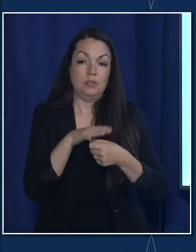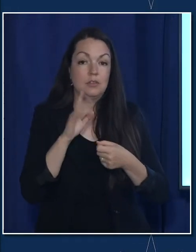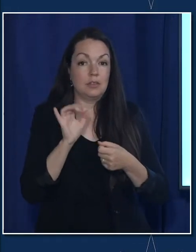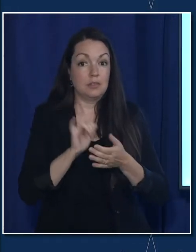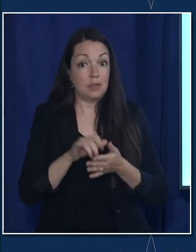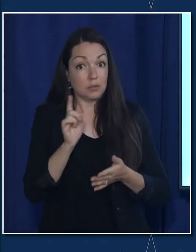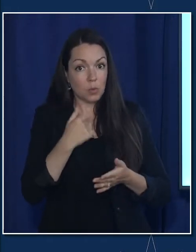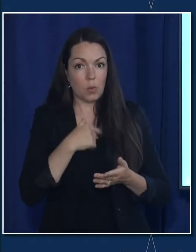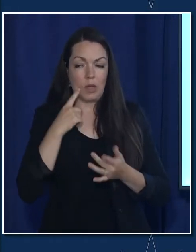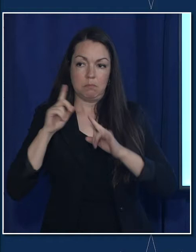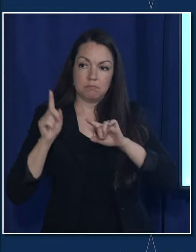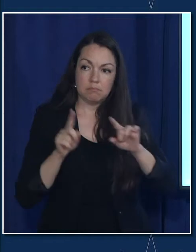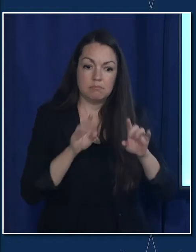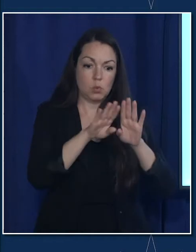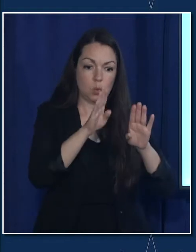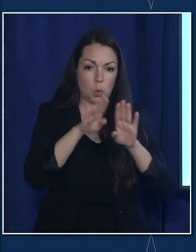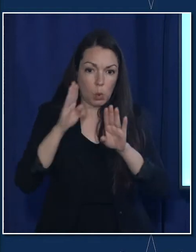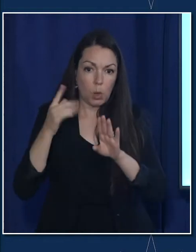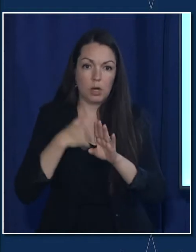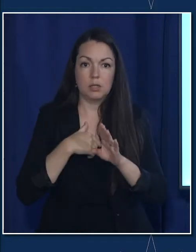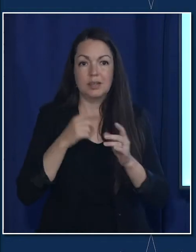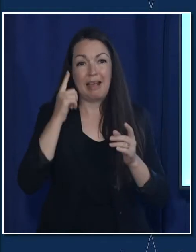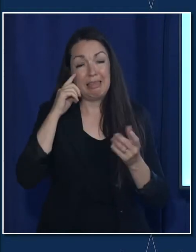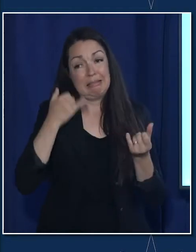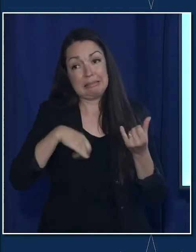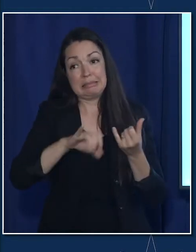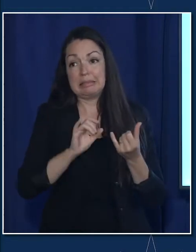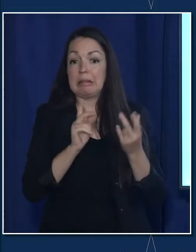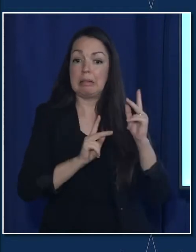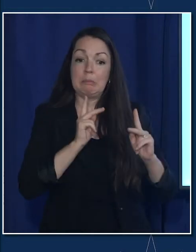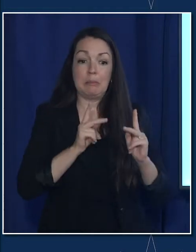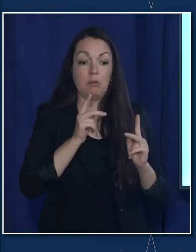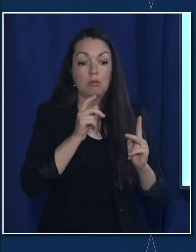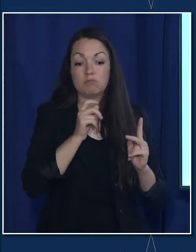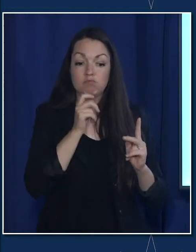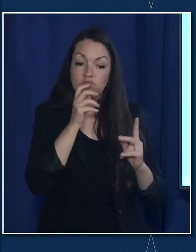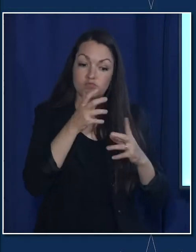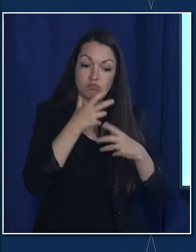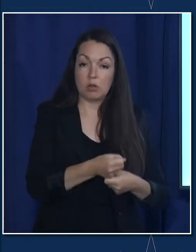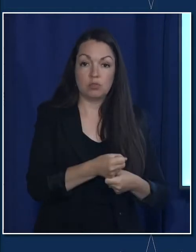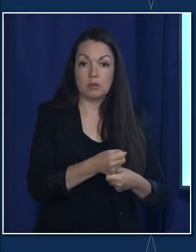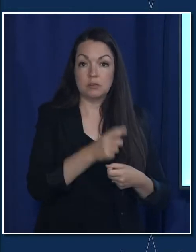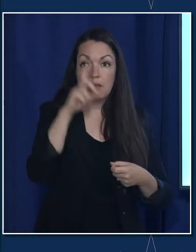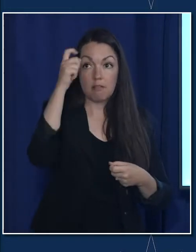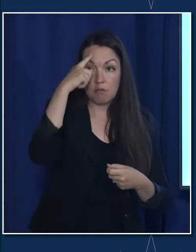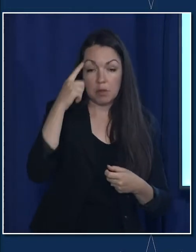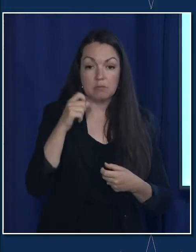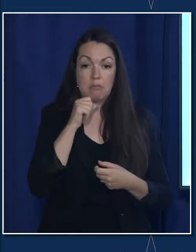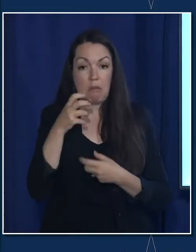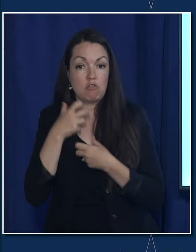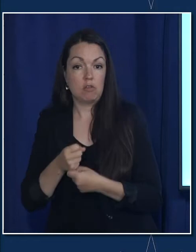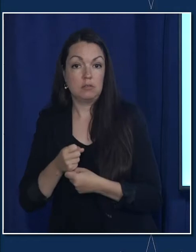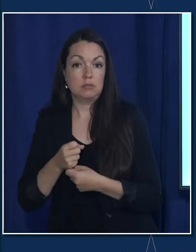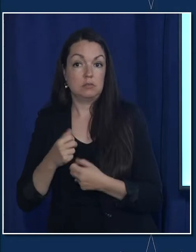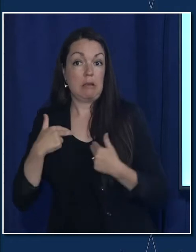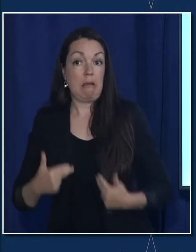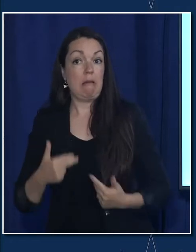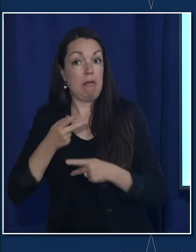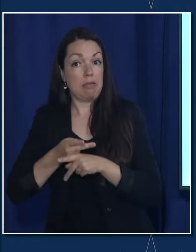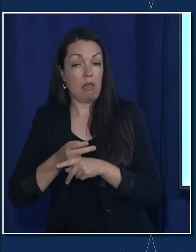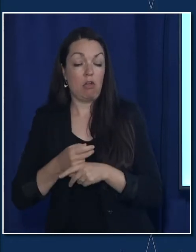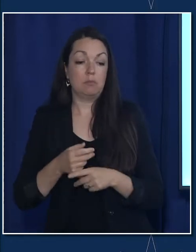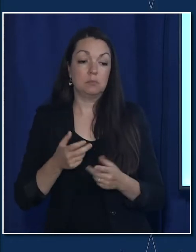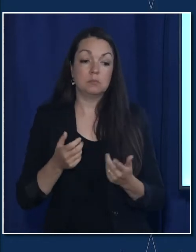I think, a lot of mistrust of government, of healthcare. I think there is a long history that these are largely